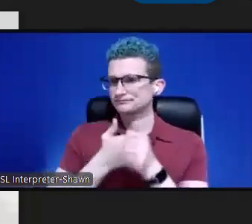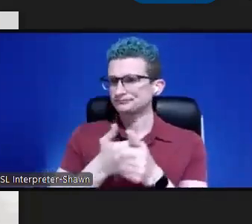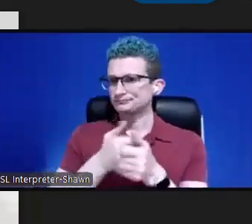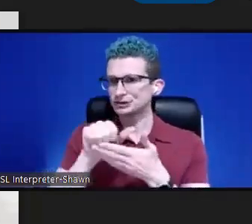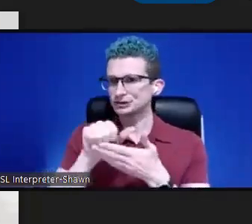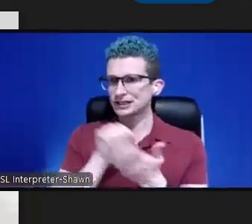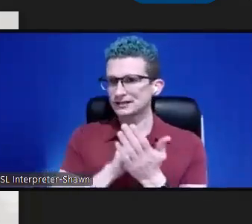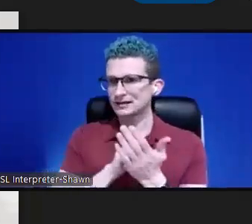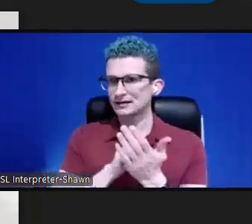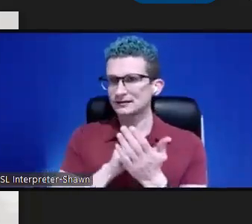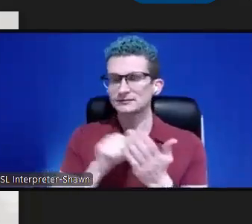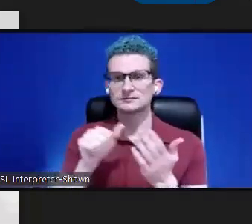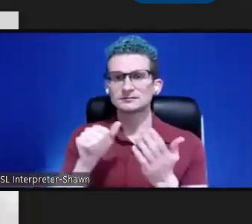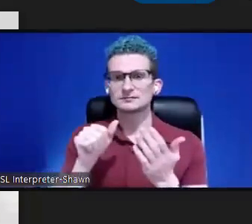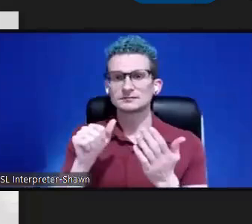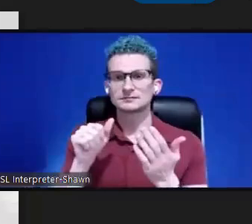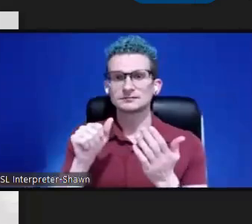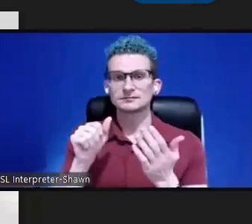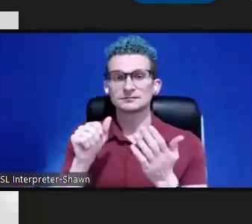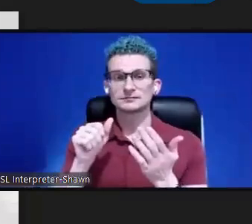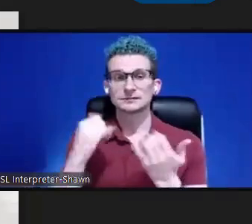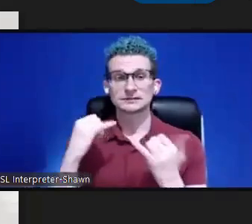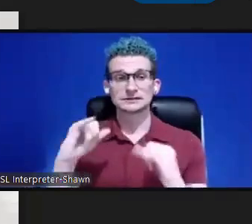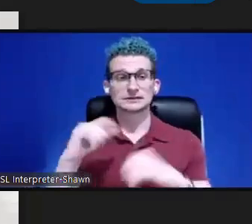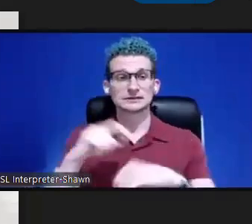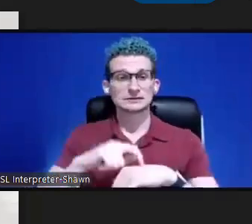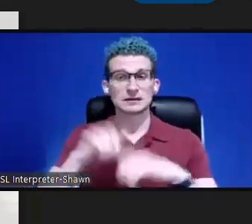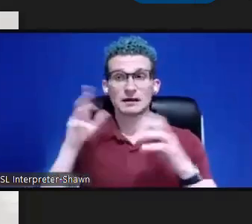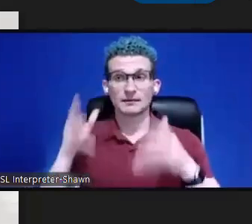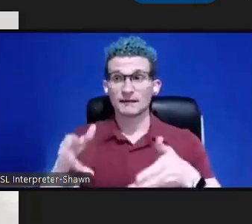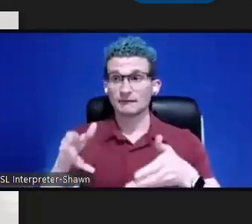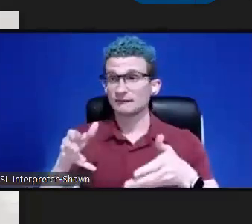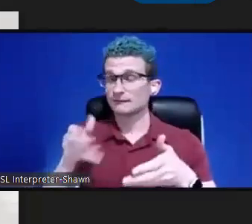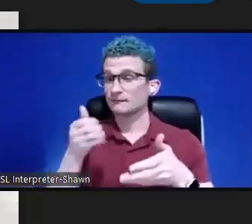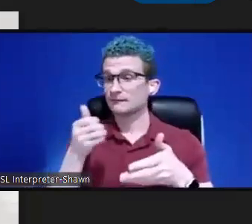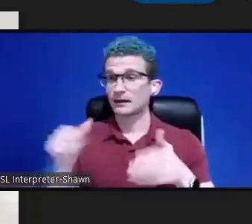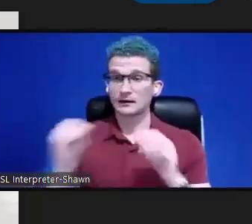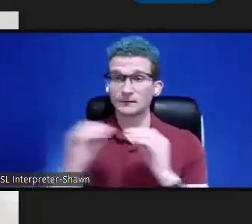we still have some more time if there's any further discussion.